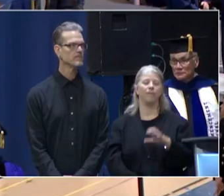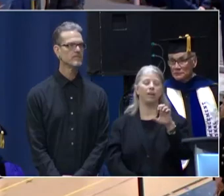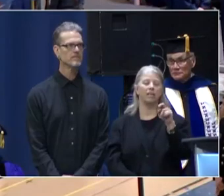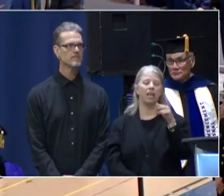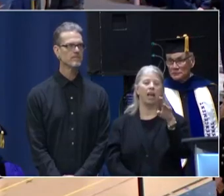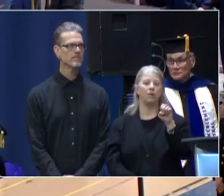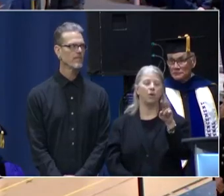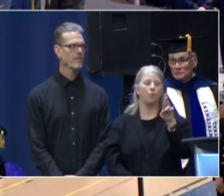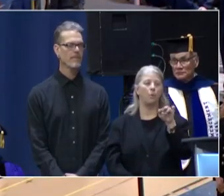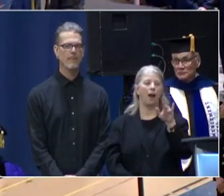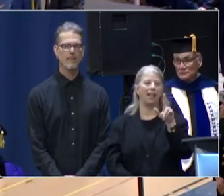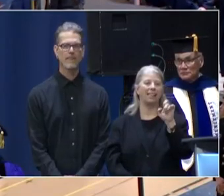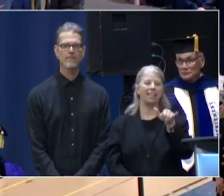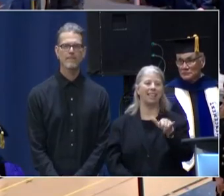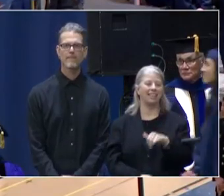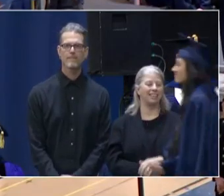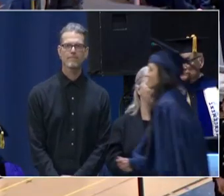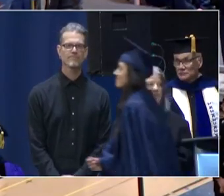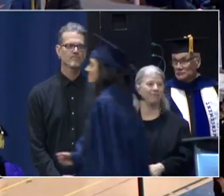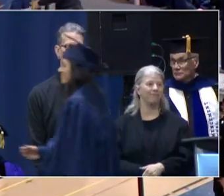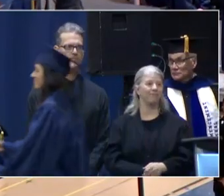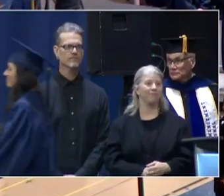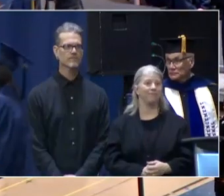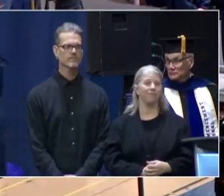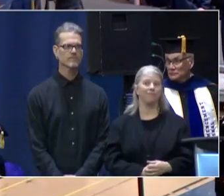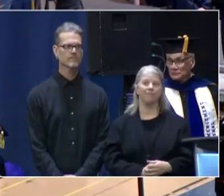Catherine Riley.